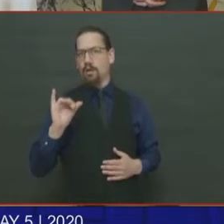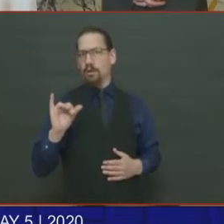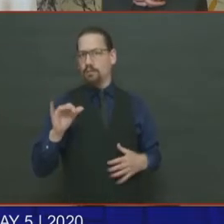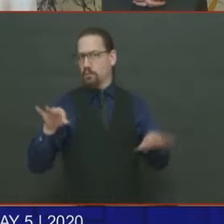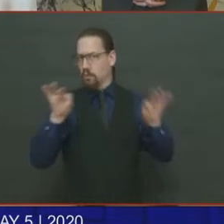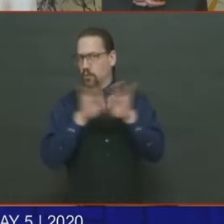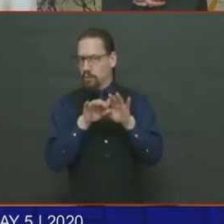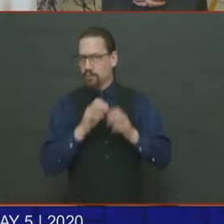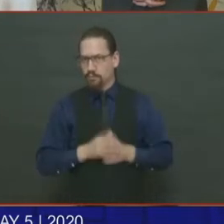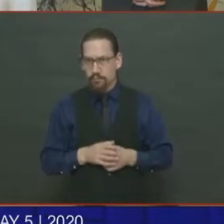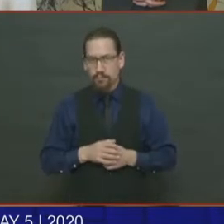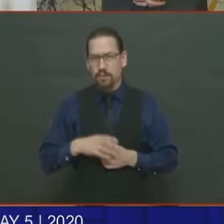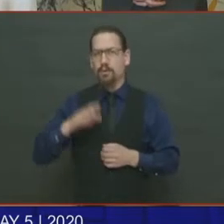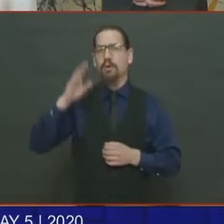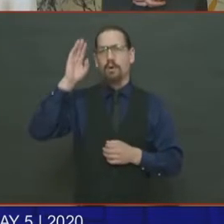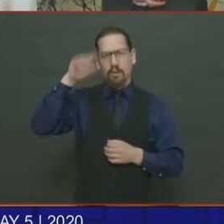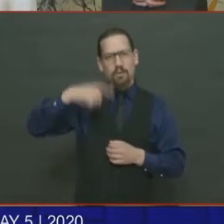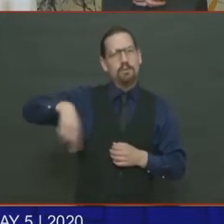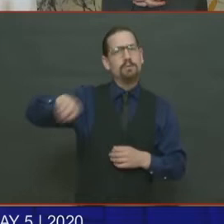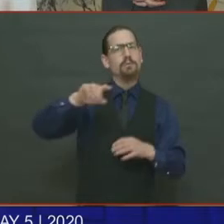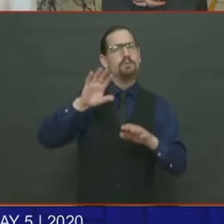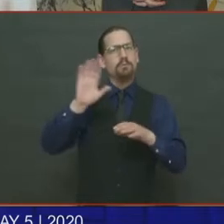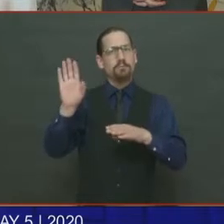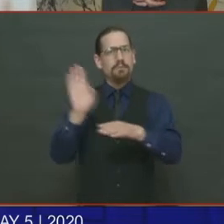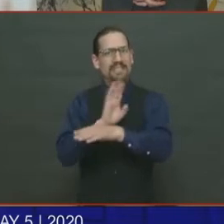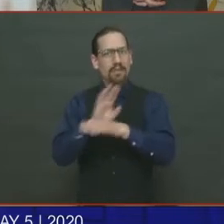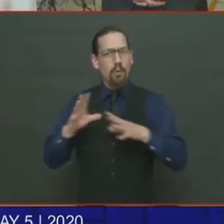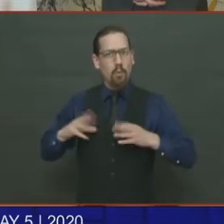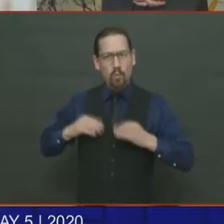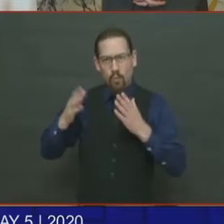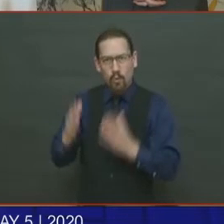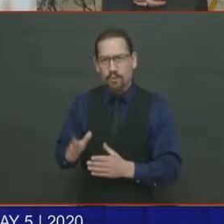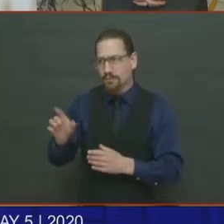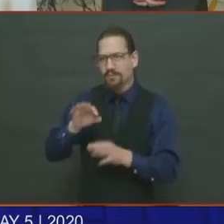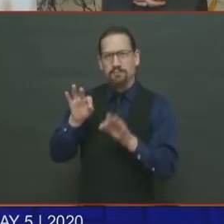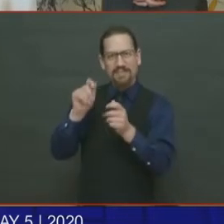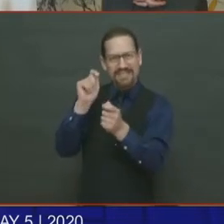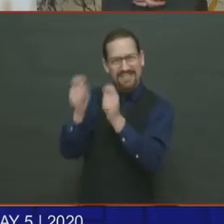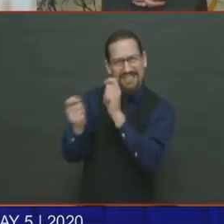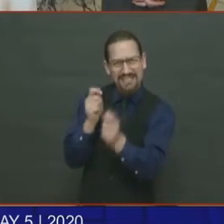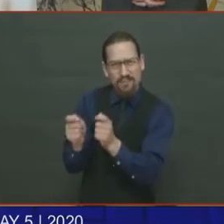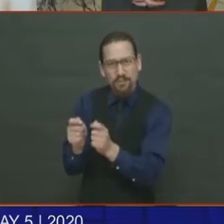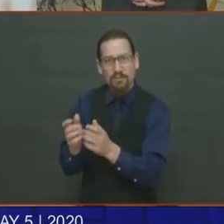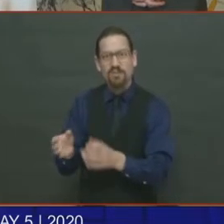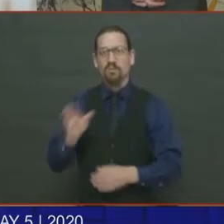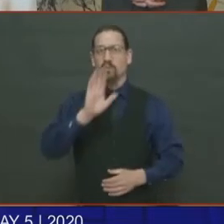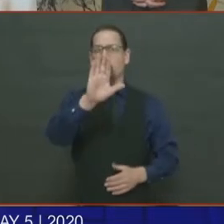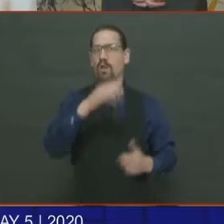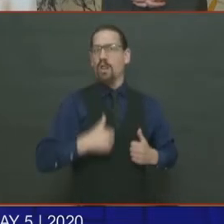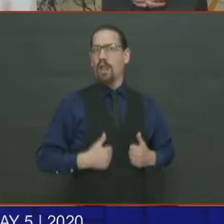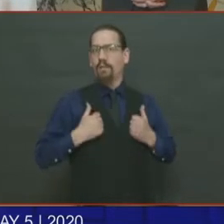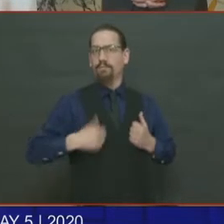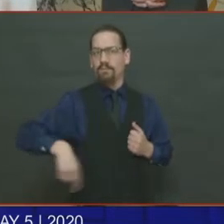way that we're going to get through this. The best way to get through this is to